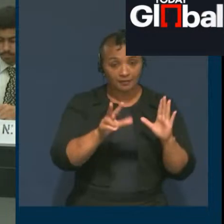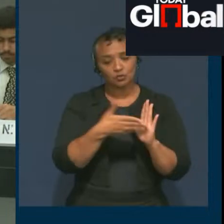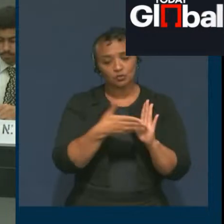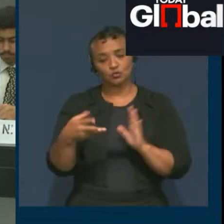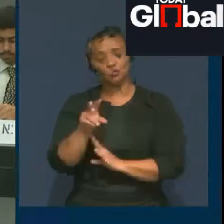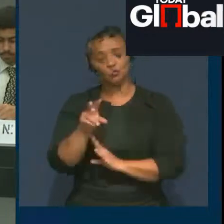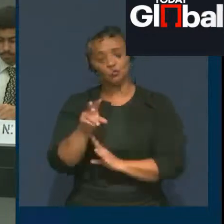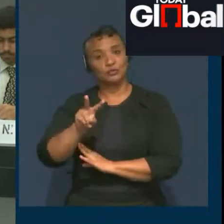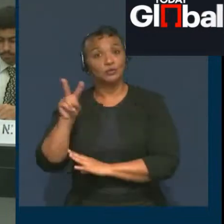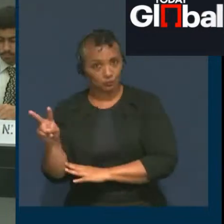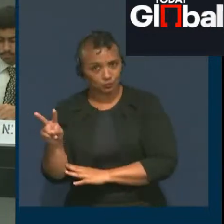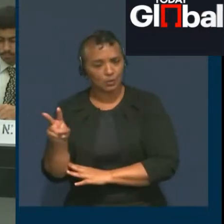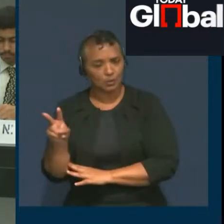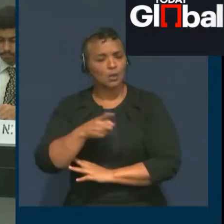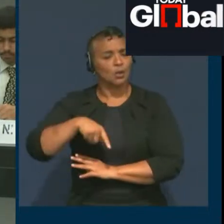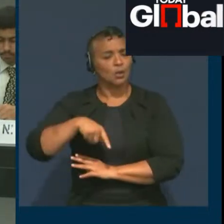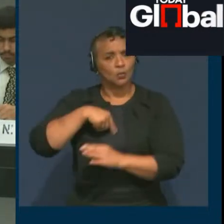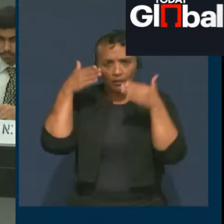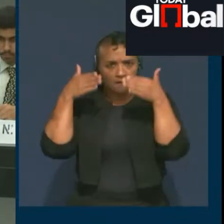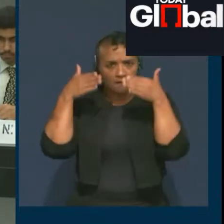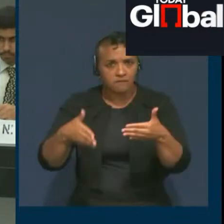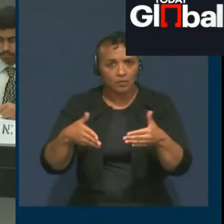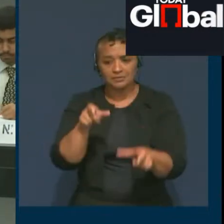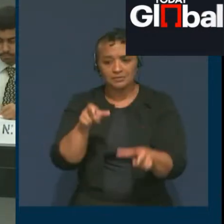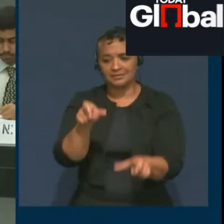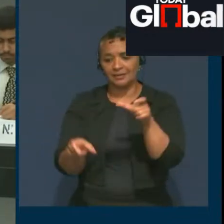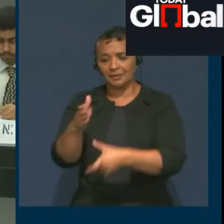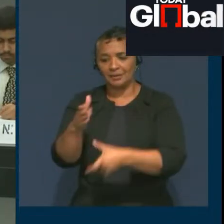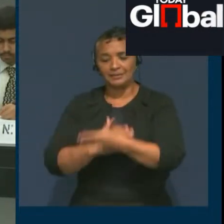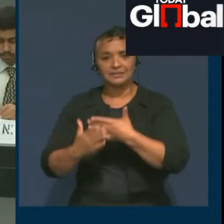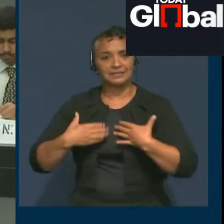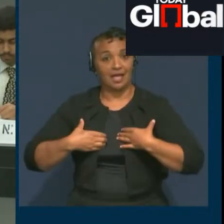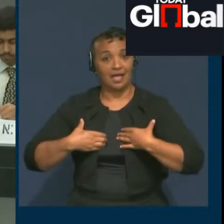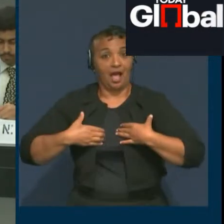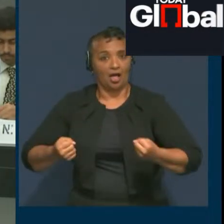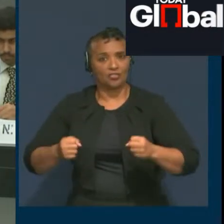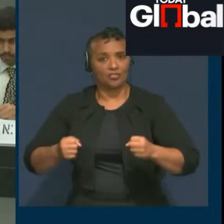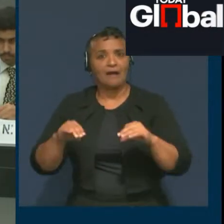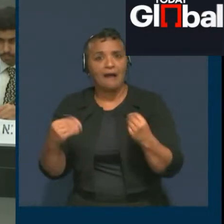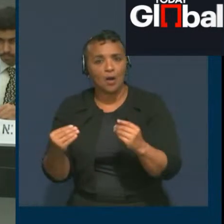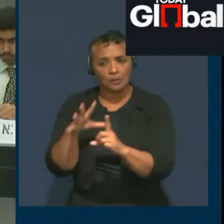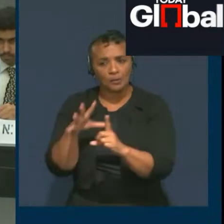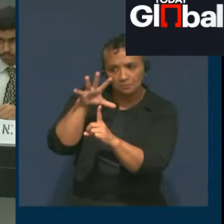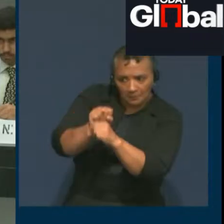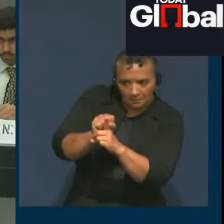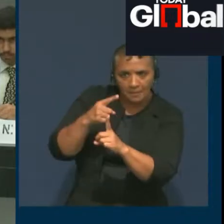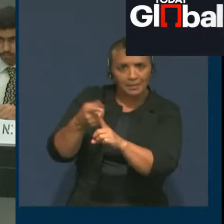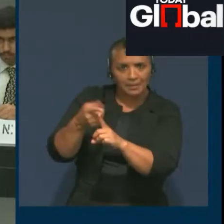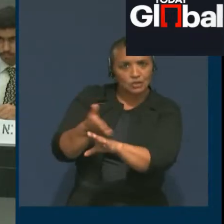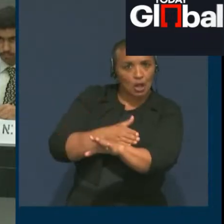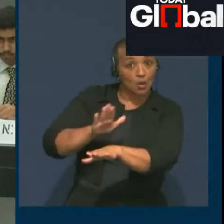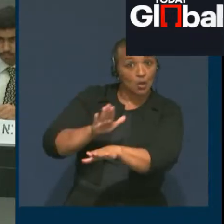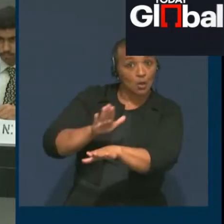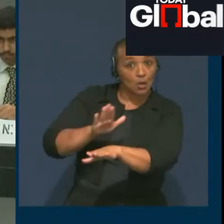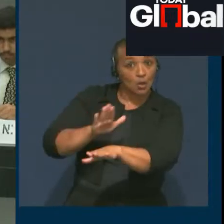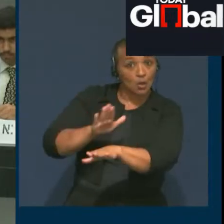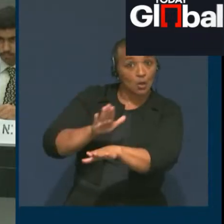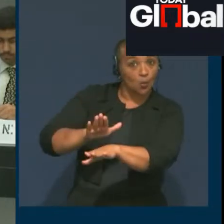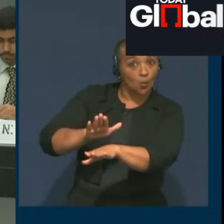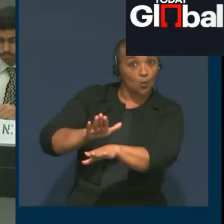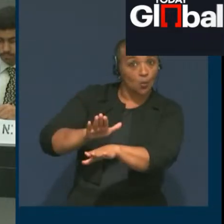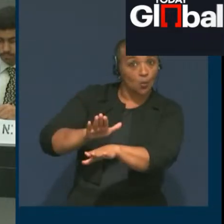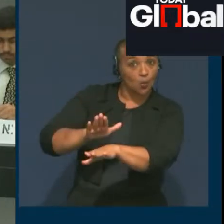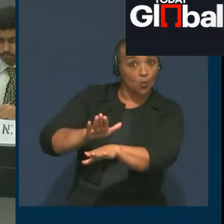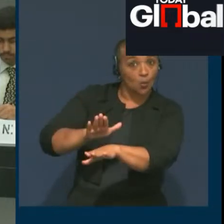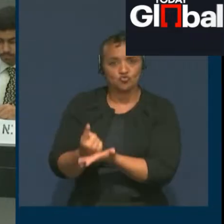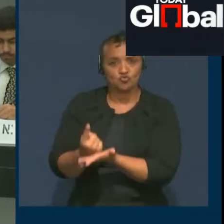2018-2022 concentrated on the health of persons with disabilities, diagnosis and early warning and rehabilitation. This